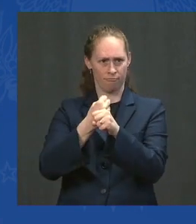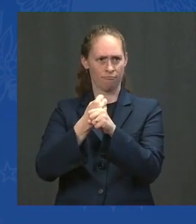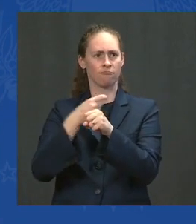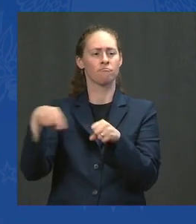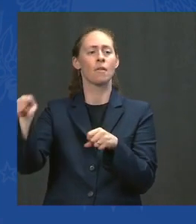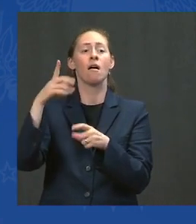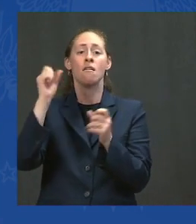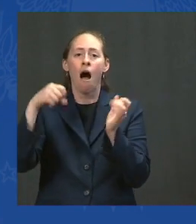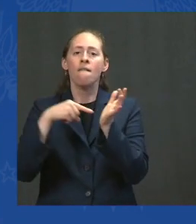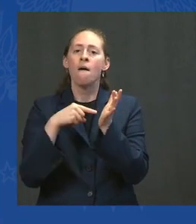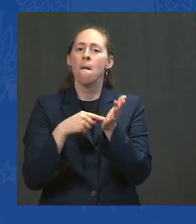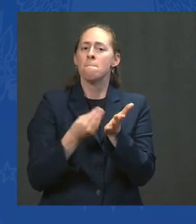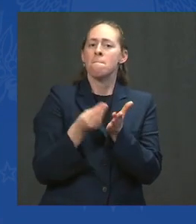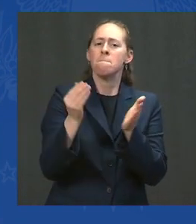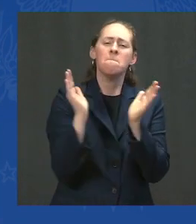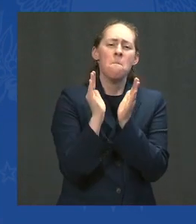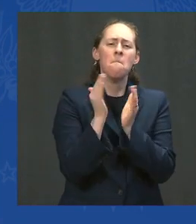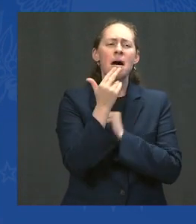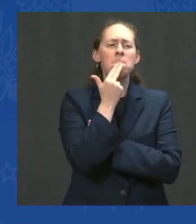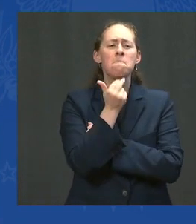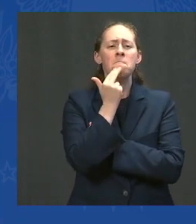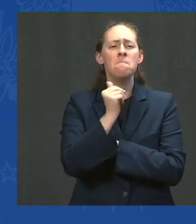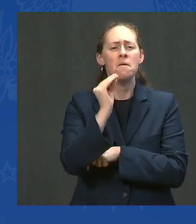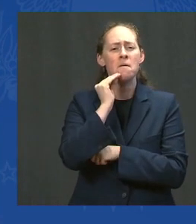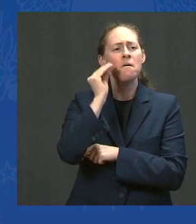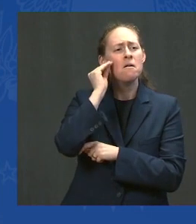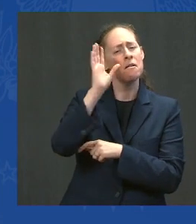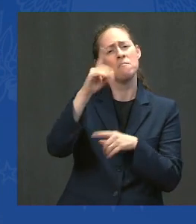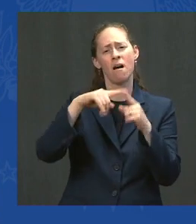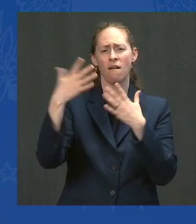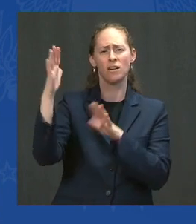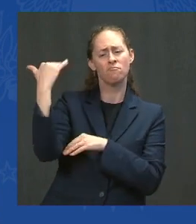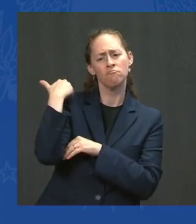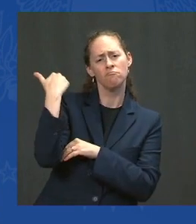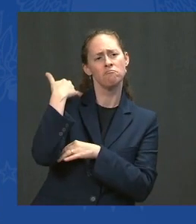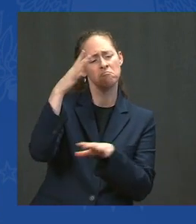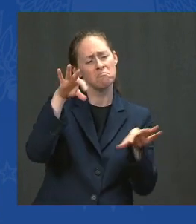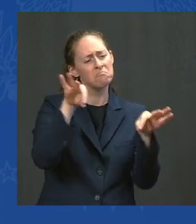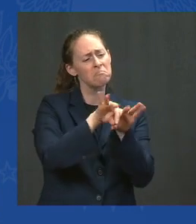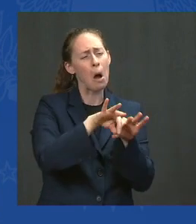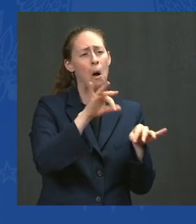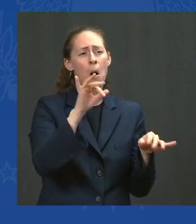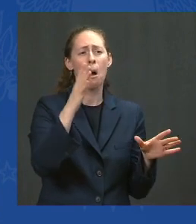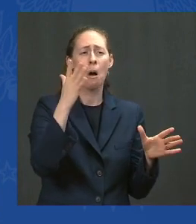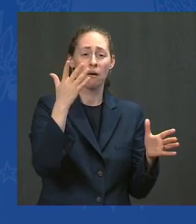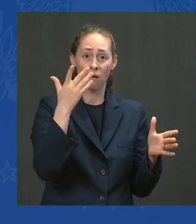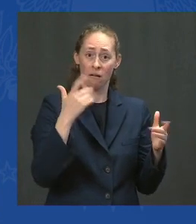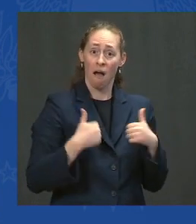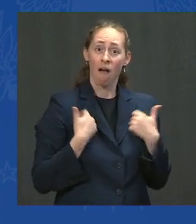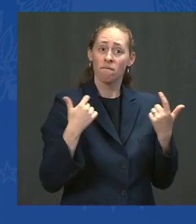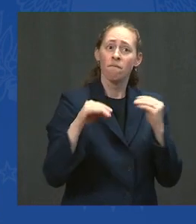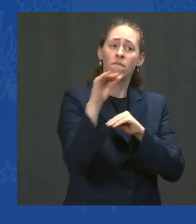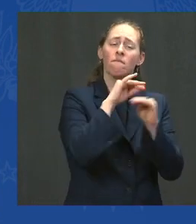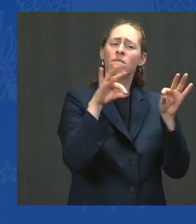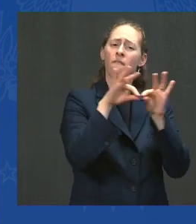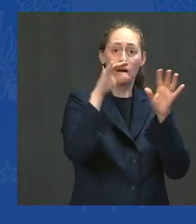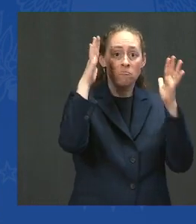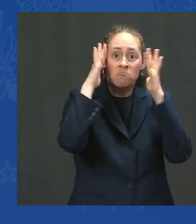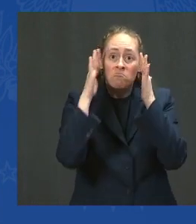say, remember, Joey, a job is about a lot more than a paycheck. It's about your